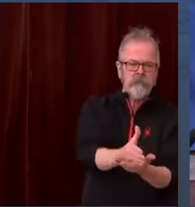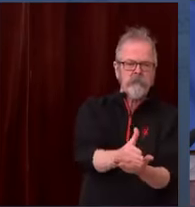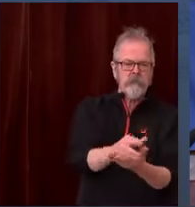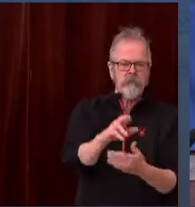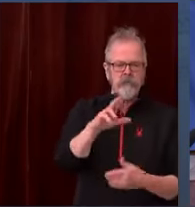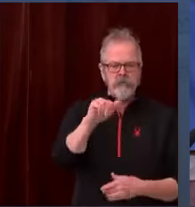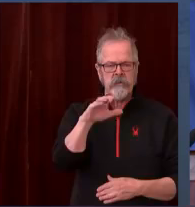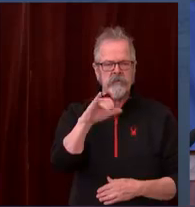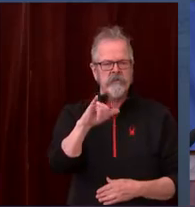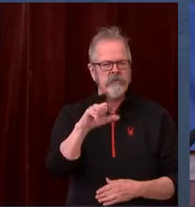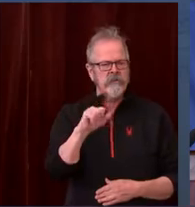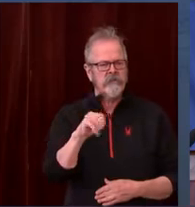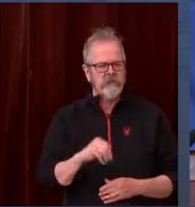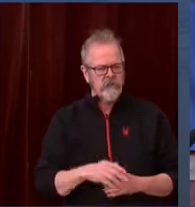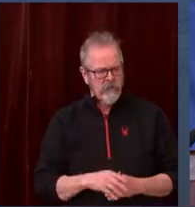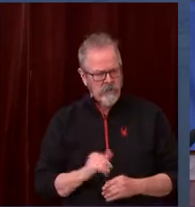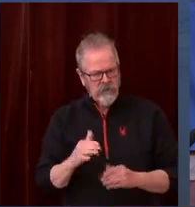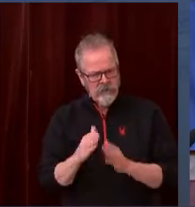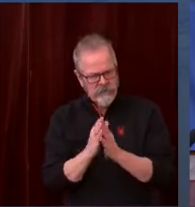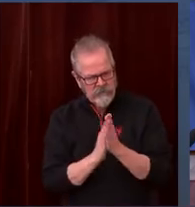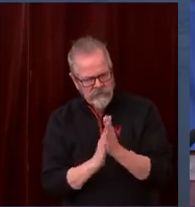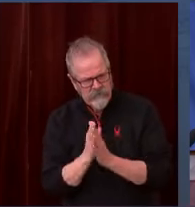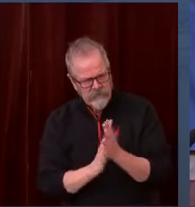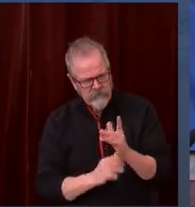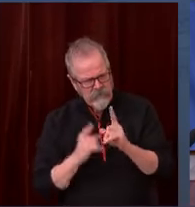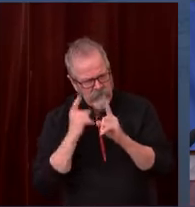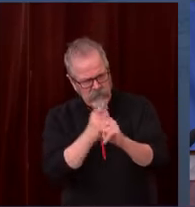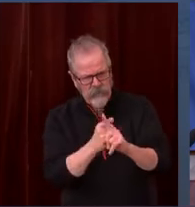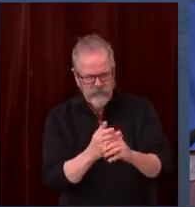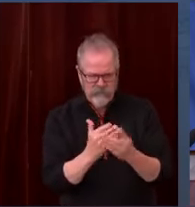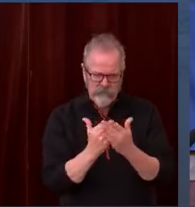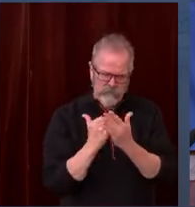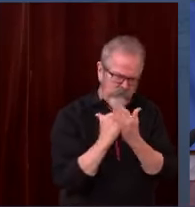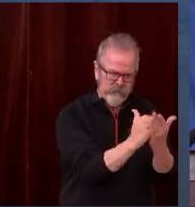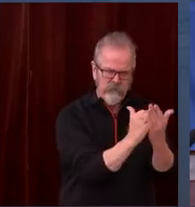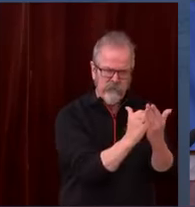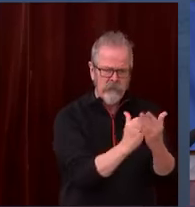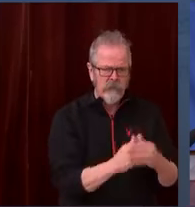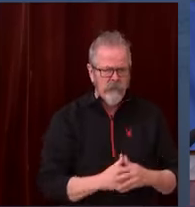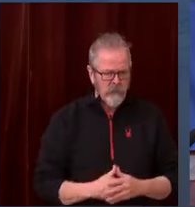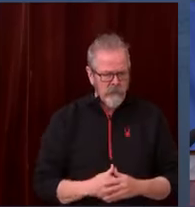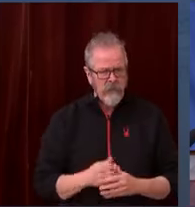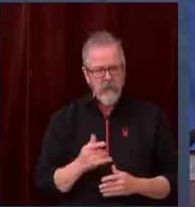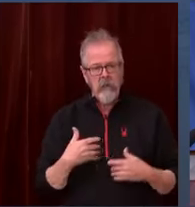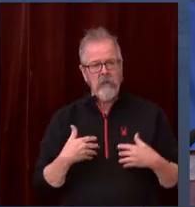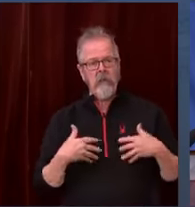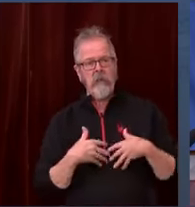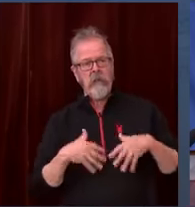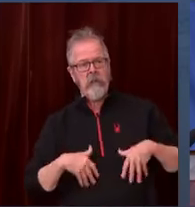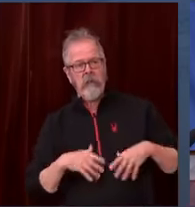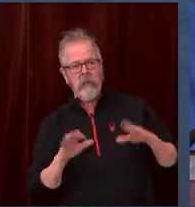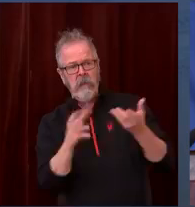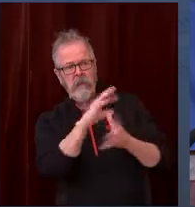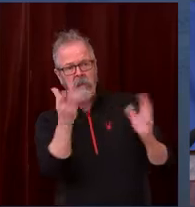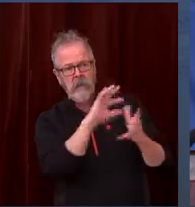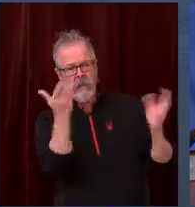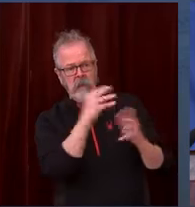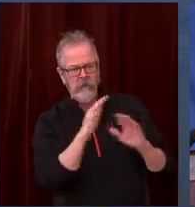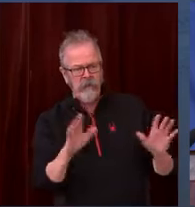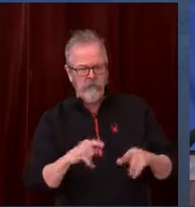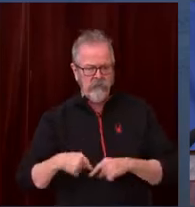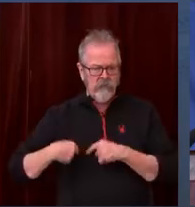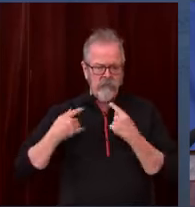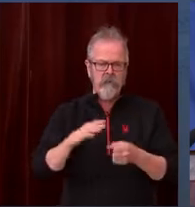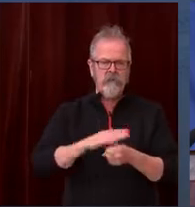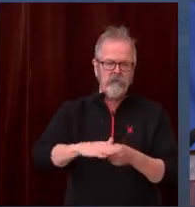ambitious agenda, I think. Hannah, would you like to ask a follow-up? Just quickly, Governor, on the eviction moratorium,